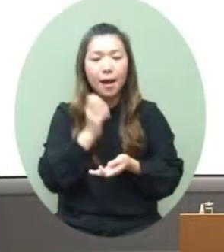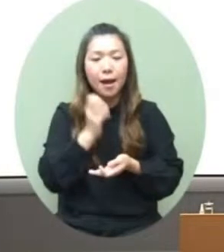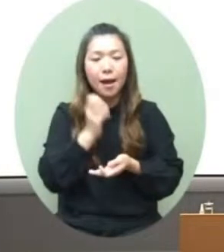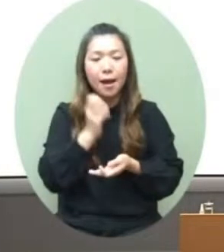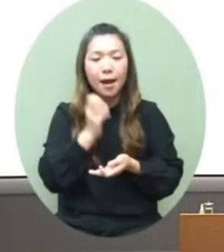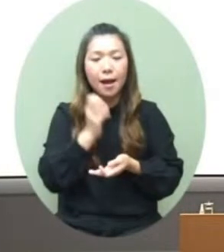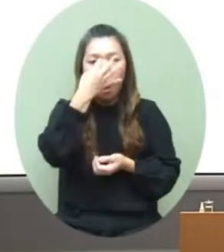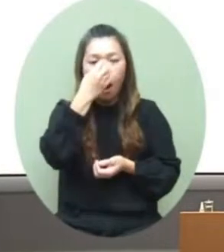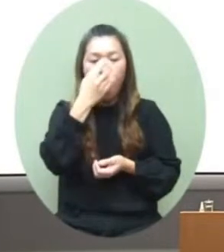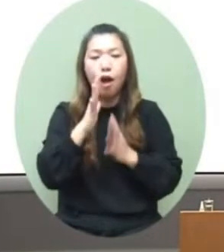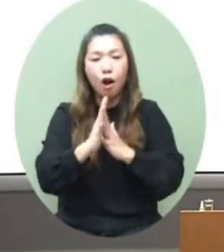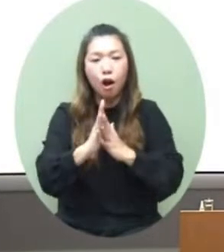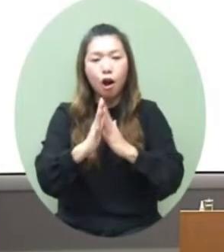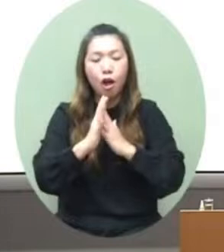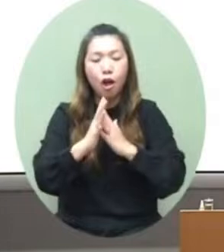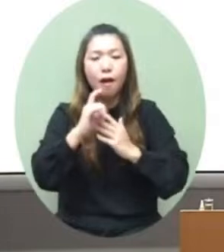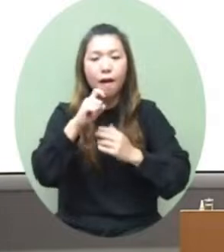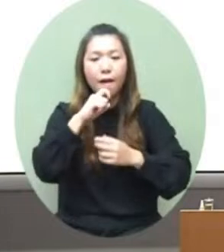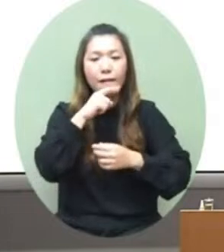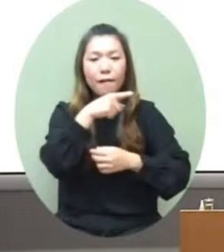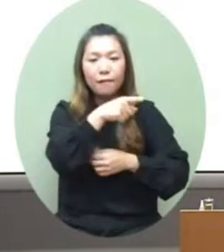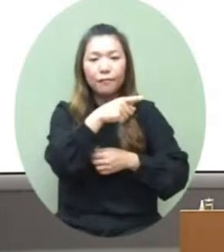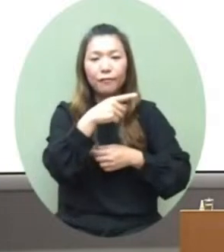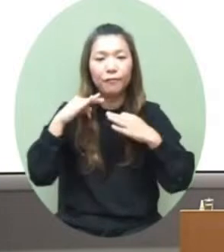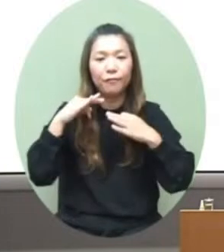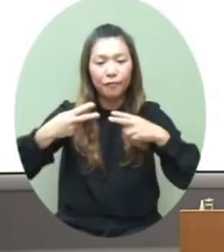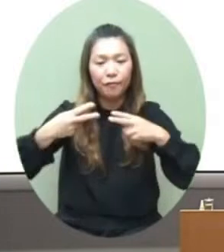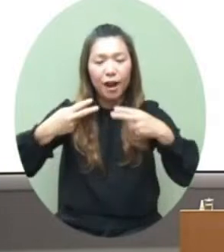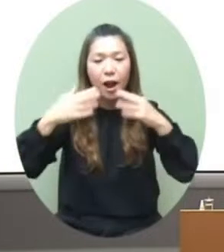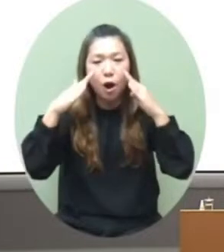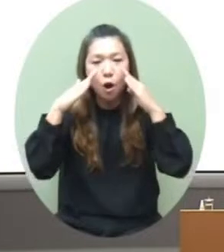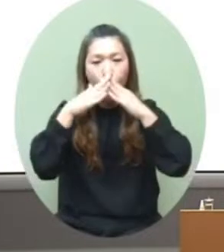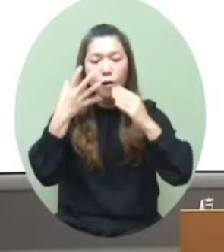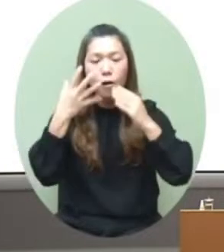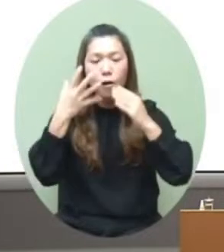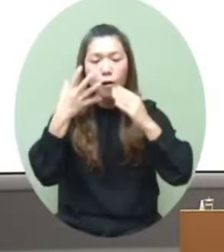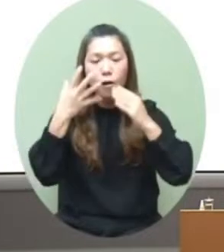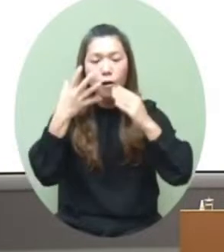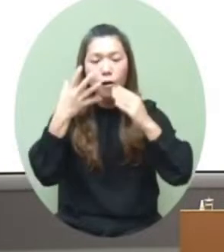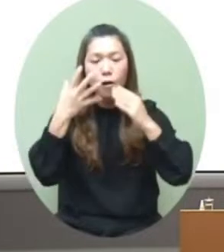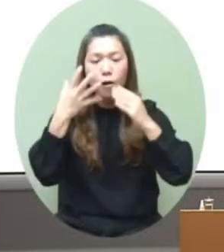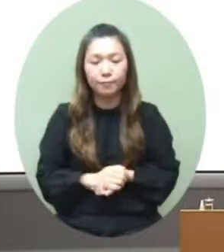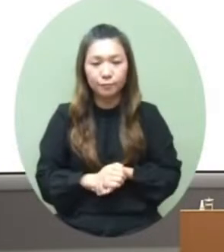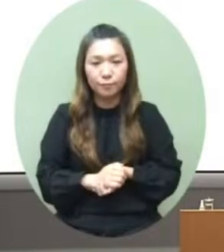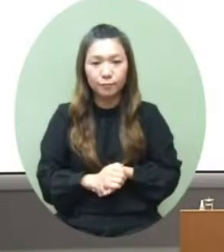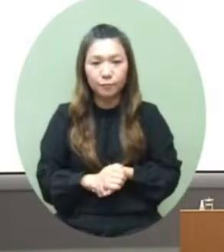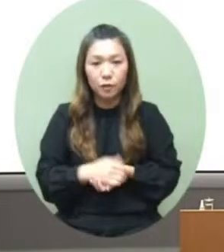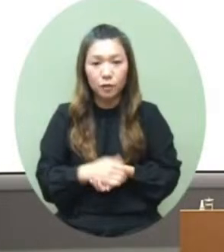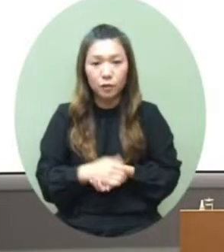the Executive Director of the Hong Kong Tourism Board, Mr. Dane Chang.